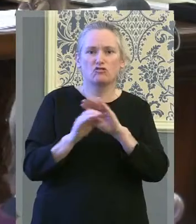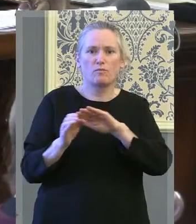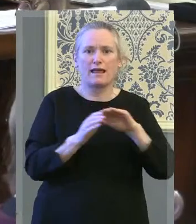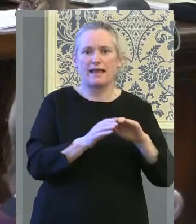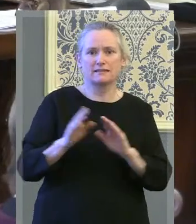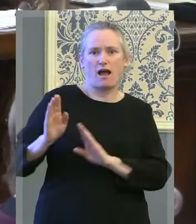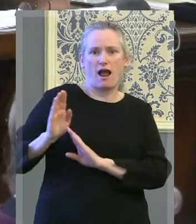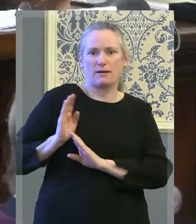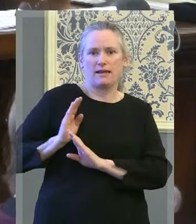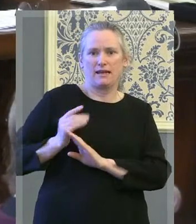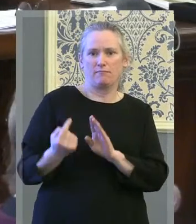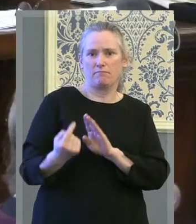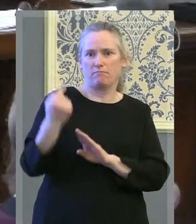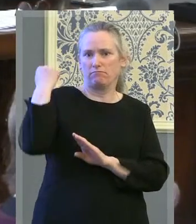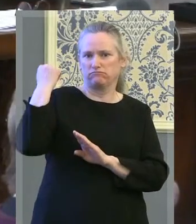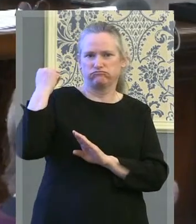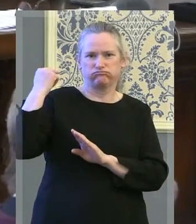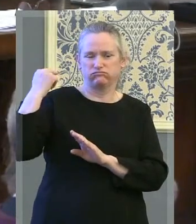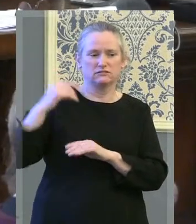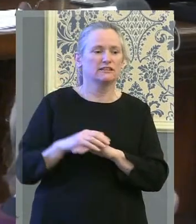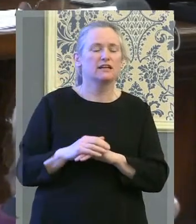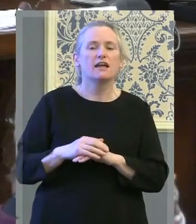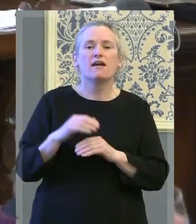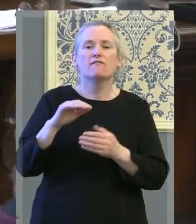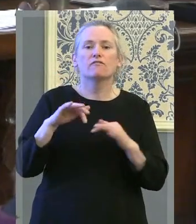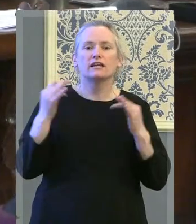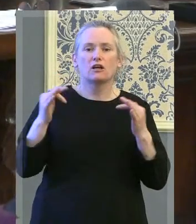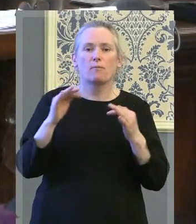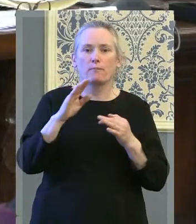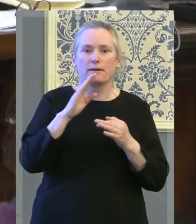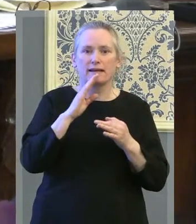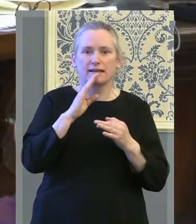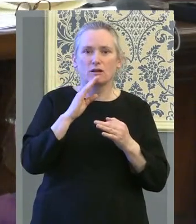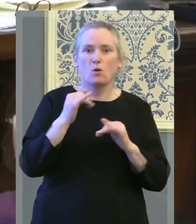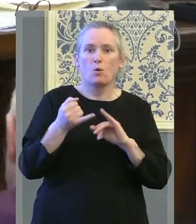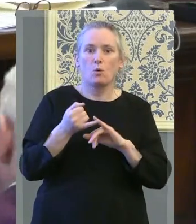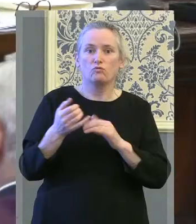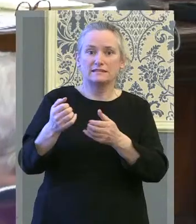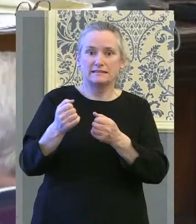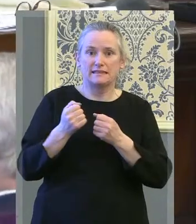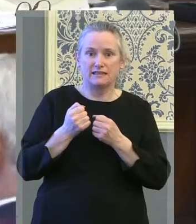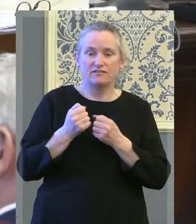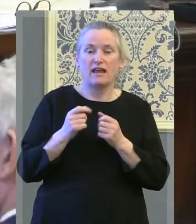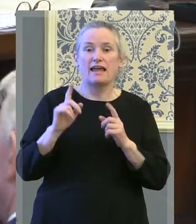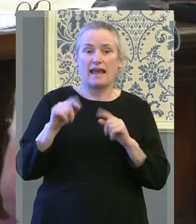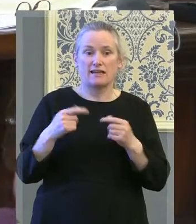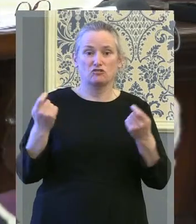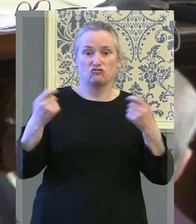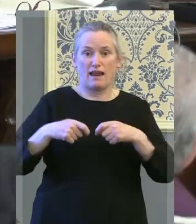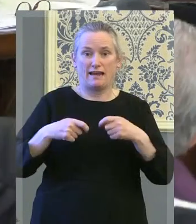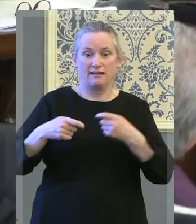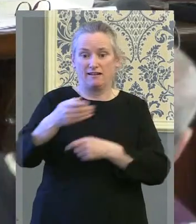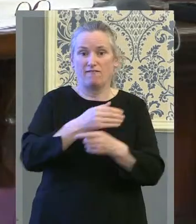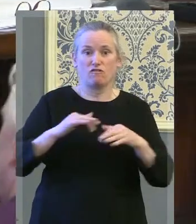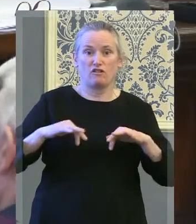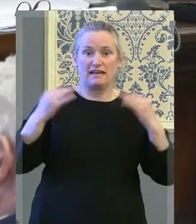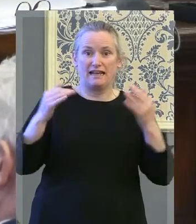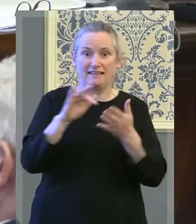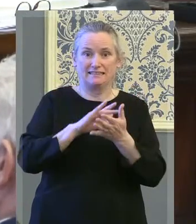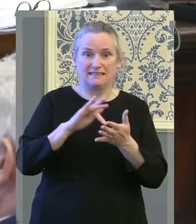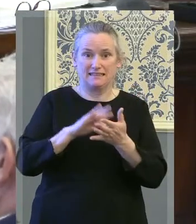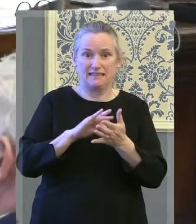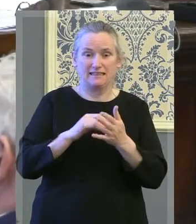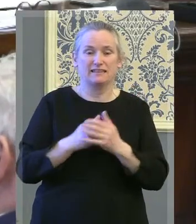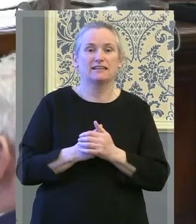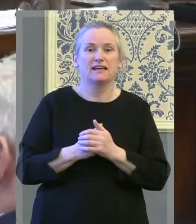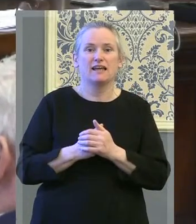in 1195. The freedom allowed the recipient to trade freely within the city, and it was from among the